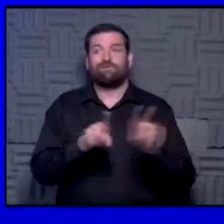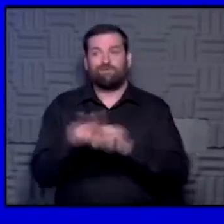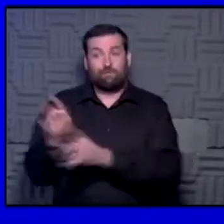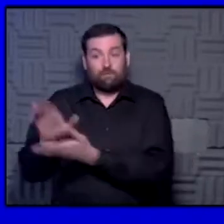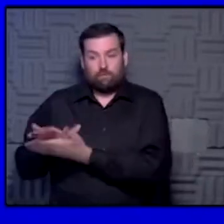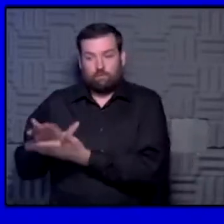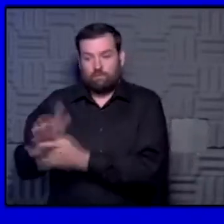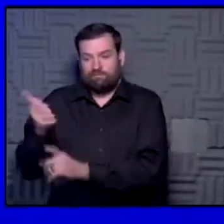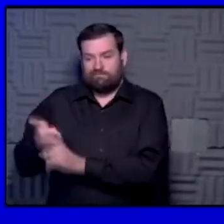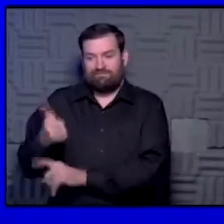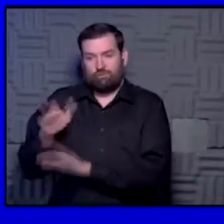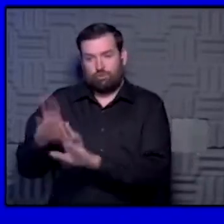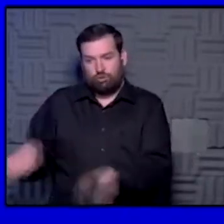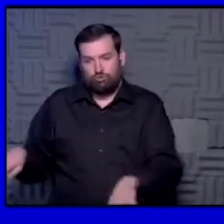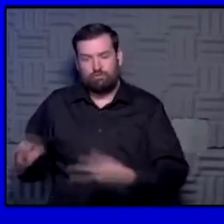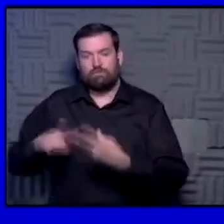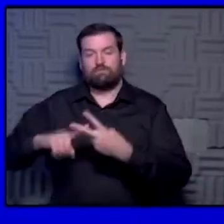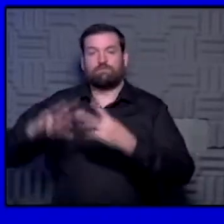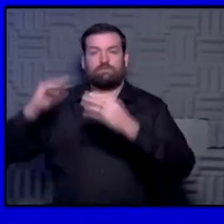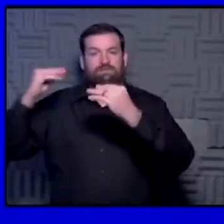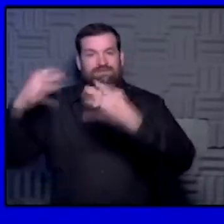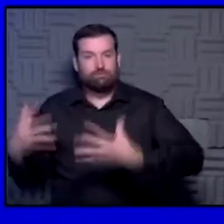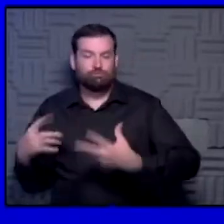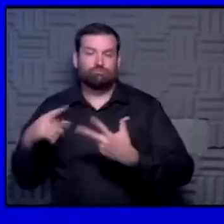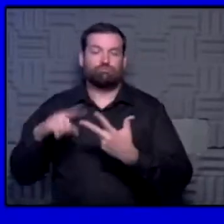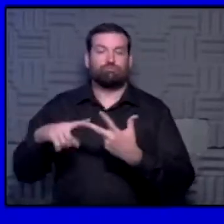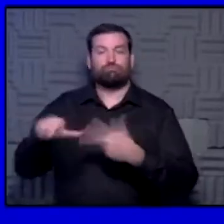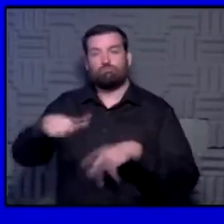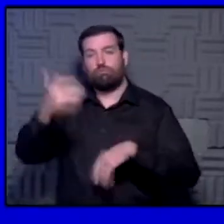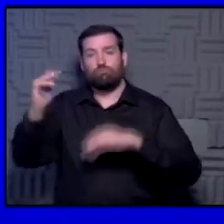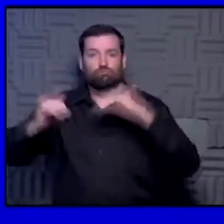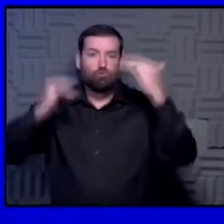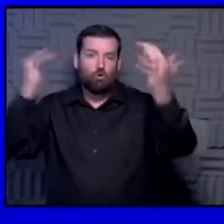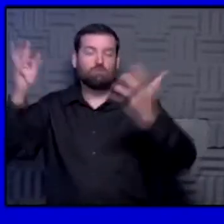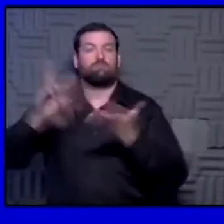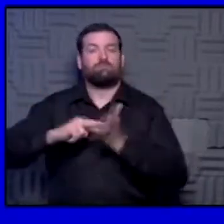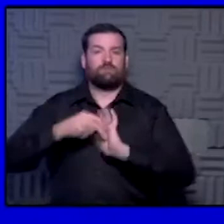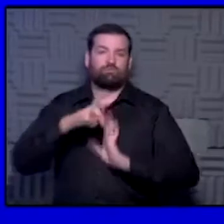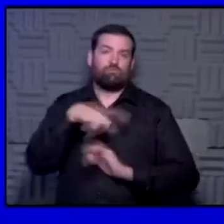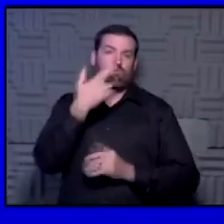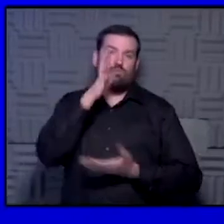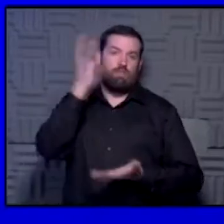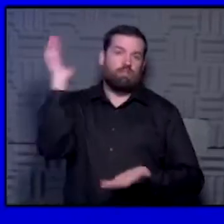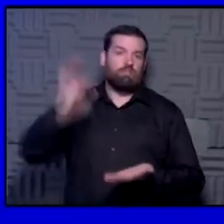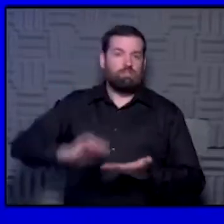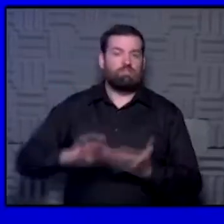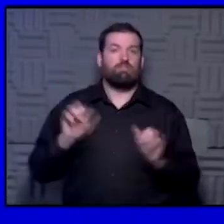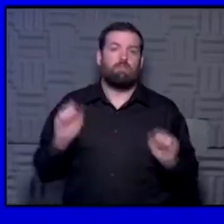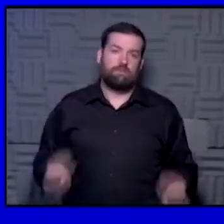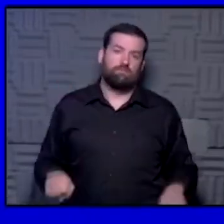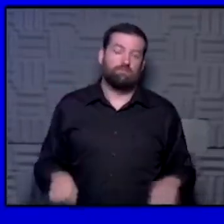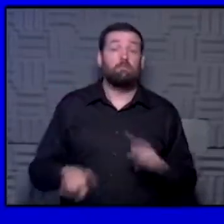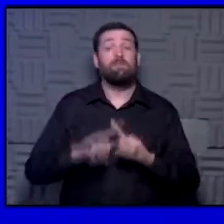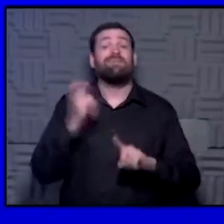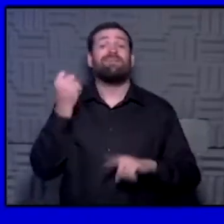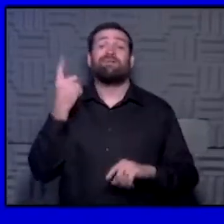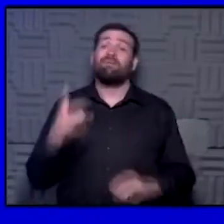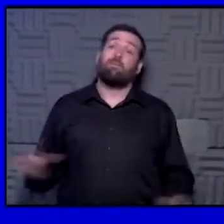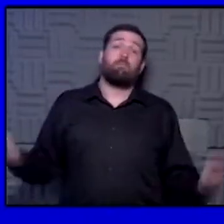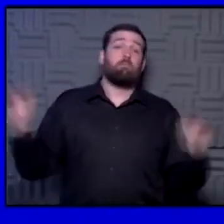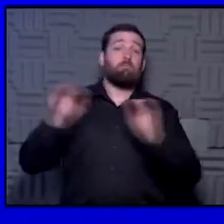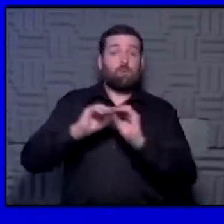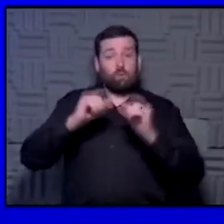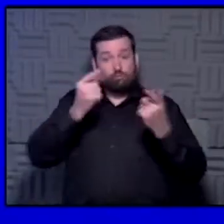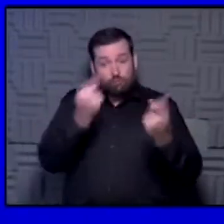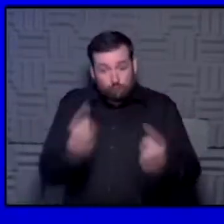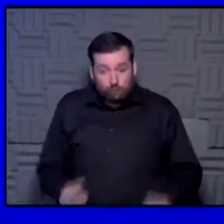school with the children and the teachers and the other adults in that school, you're going to reduce the risk as much as possible. But overall, doing more activities,